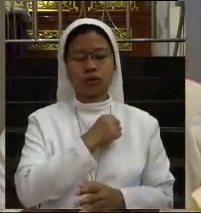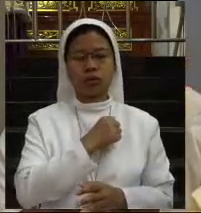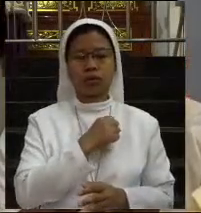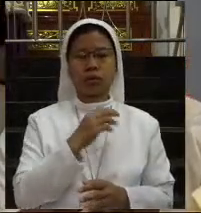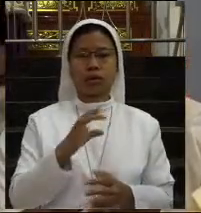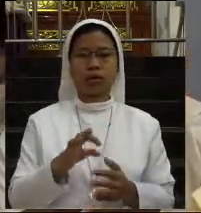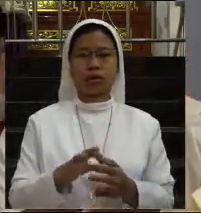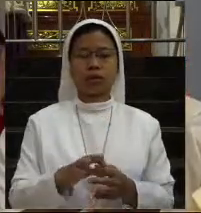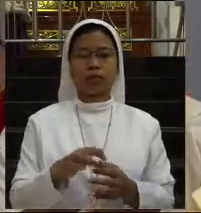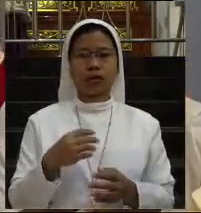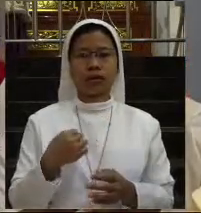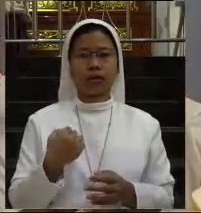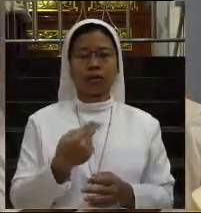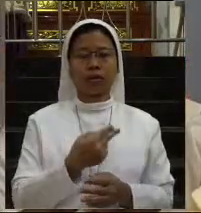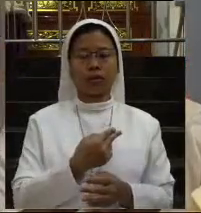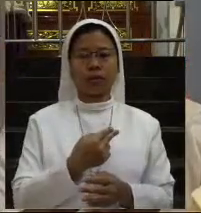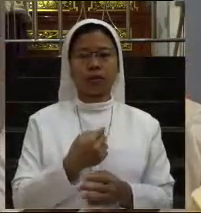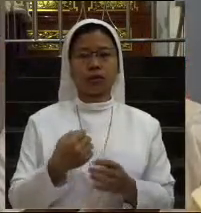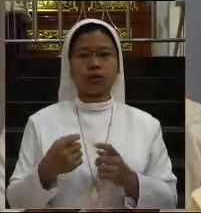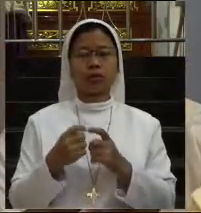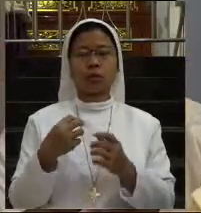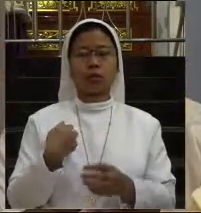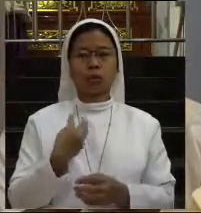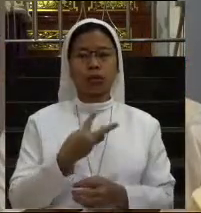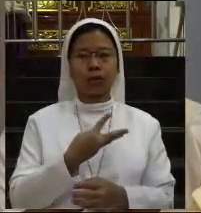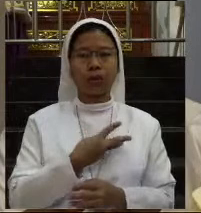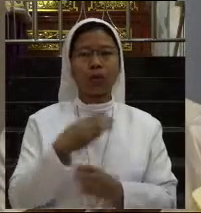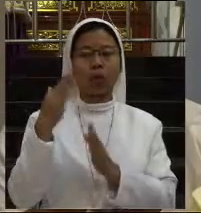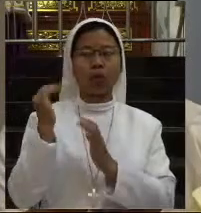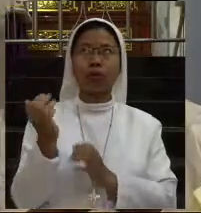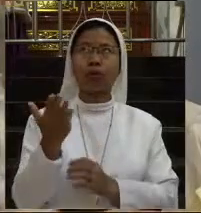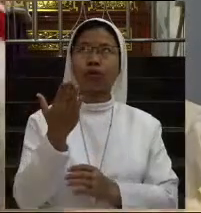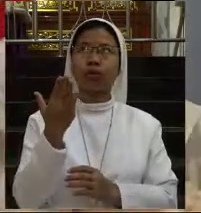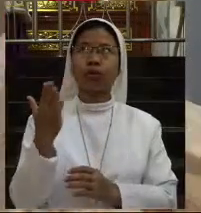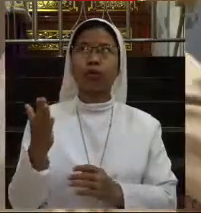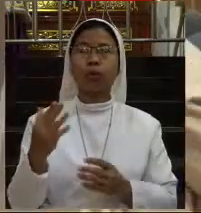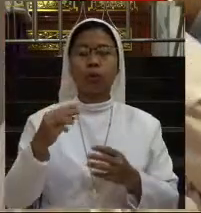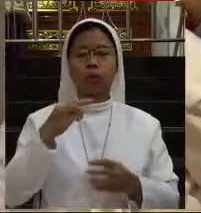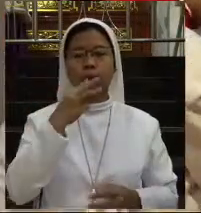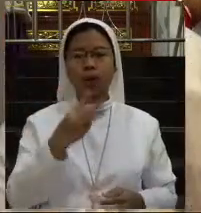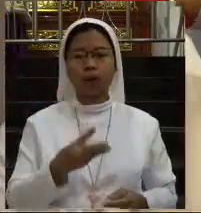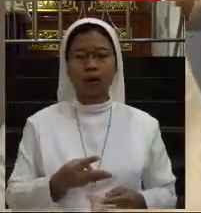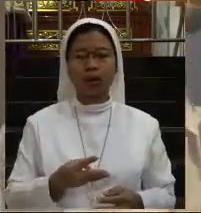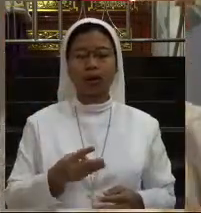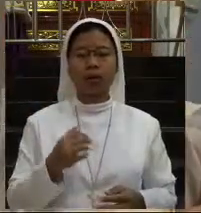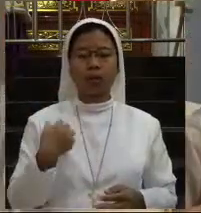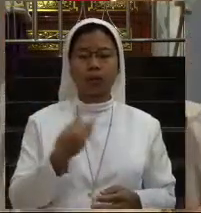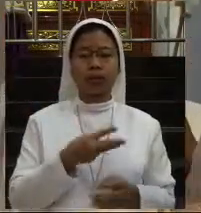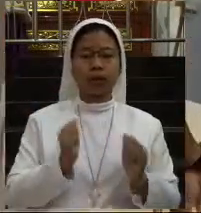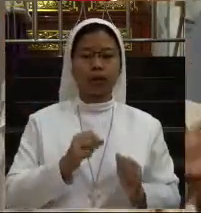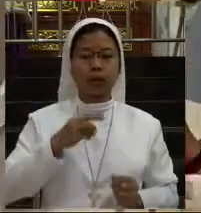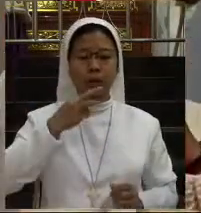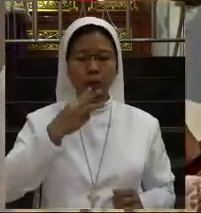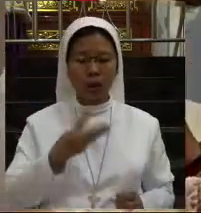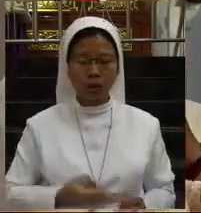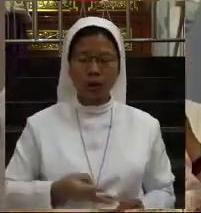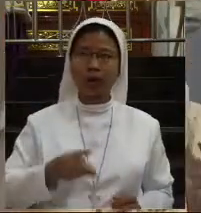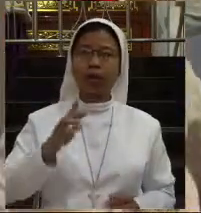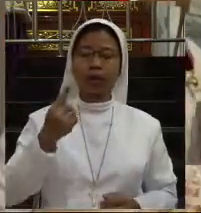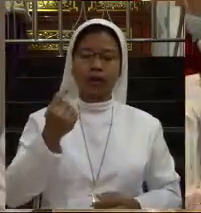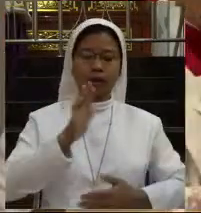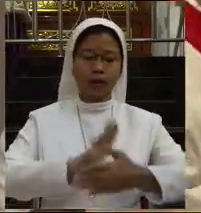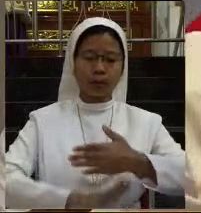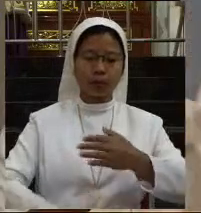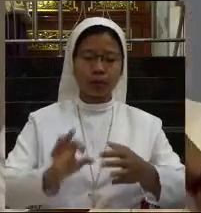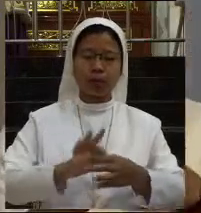us, that we may acclaim with fitting praise the greatness of the nativity of your only